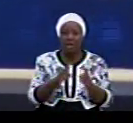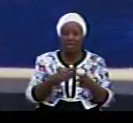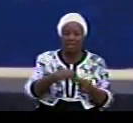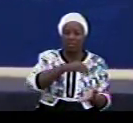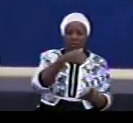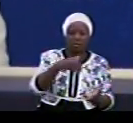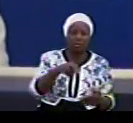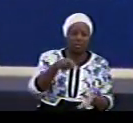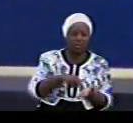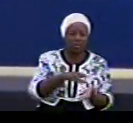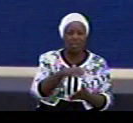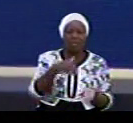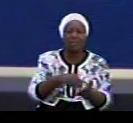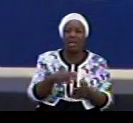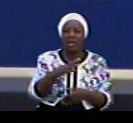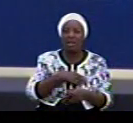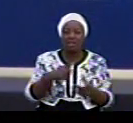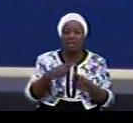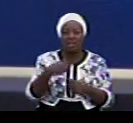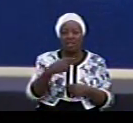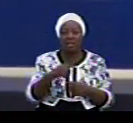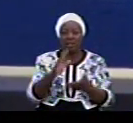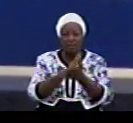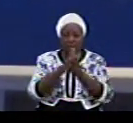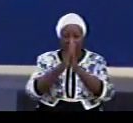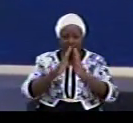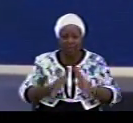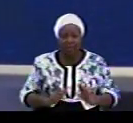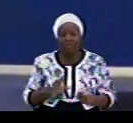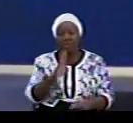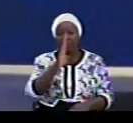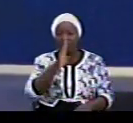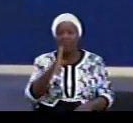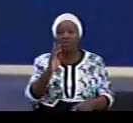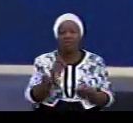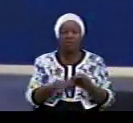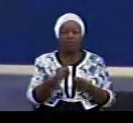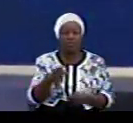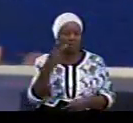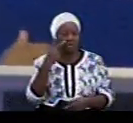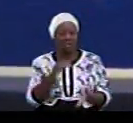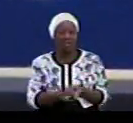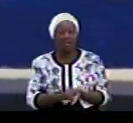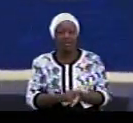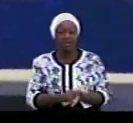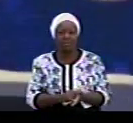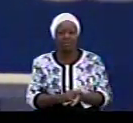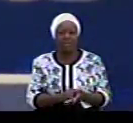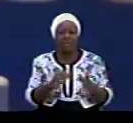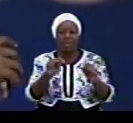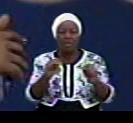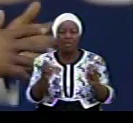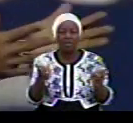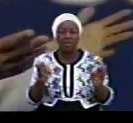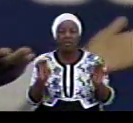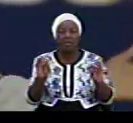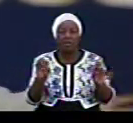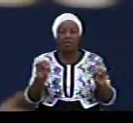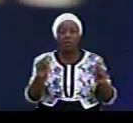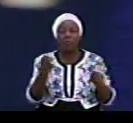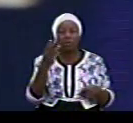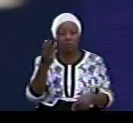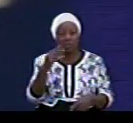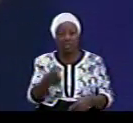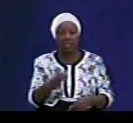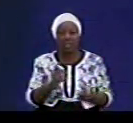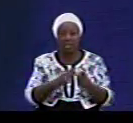said, peace be unto you. Look at that. Thomas was there. He said, peace be unto